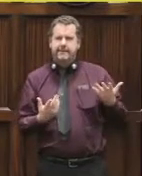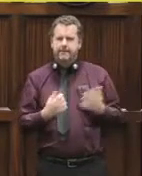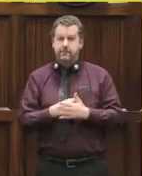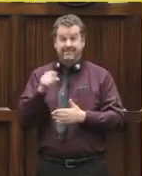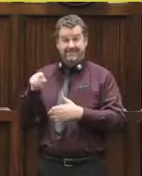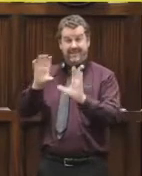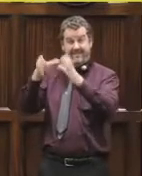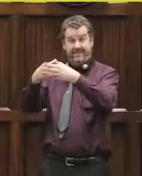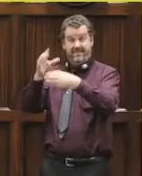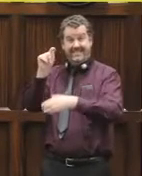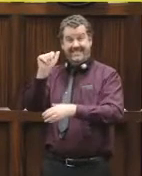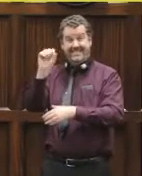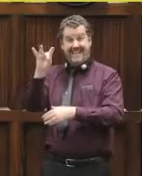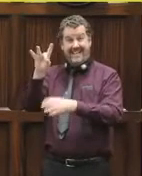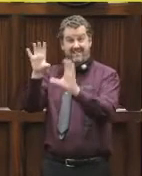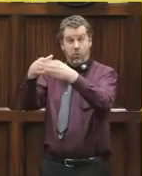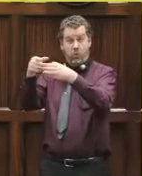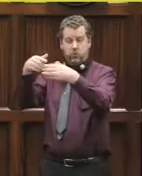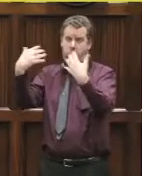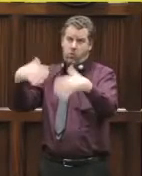is an important part of the